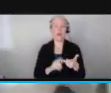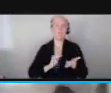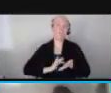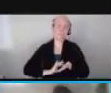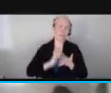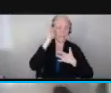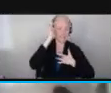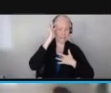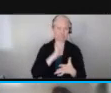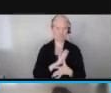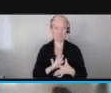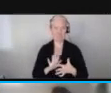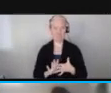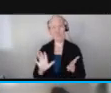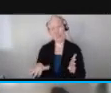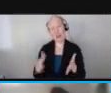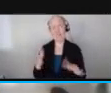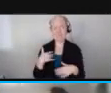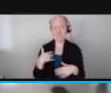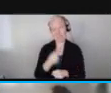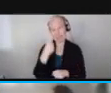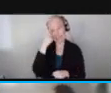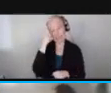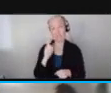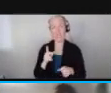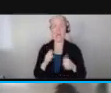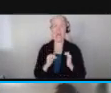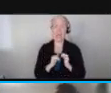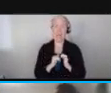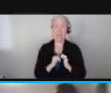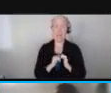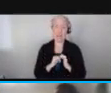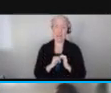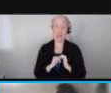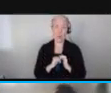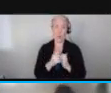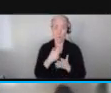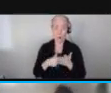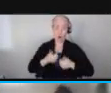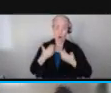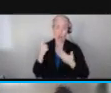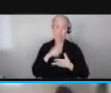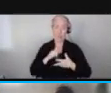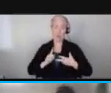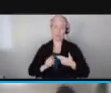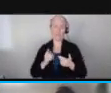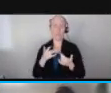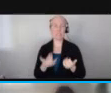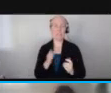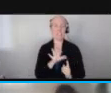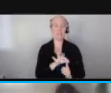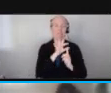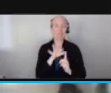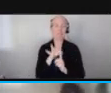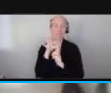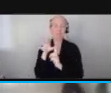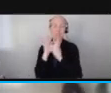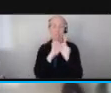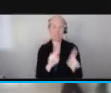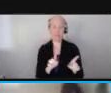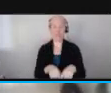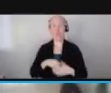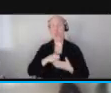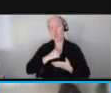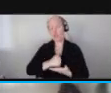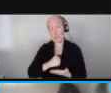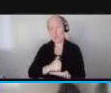the pathways for causation are different along those lines. The treatments and the operations might be different